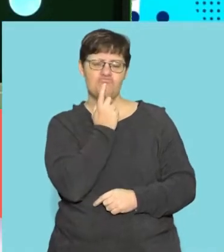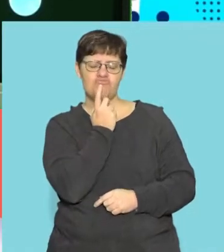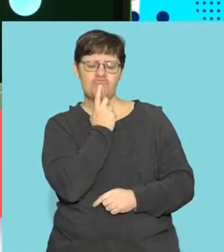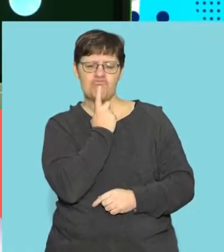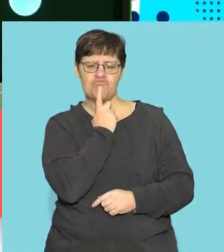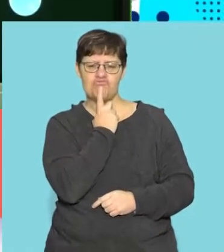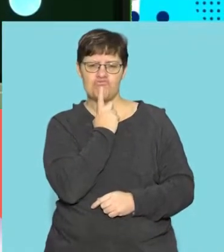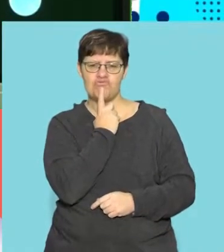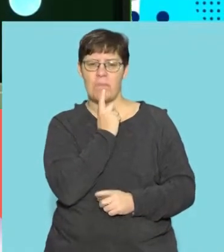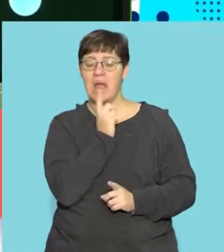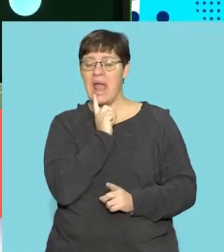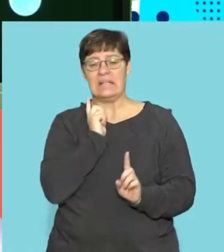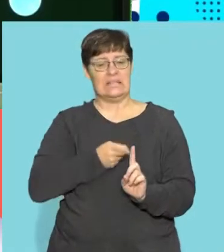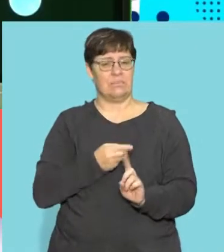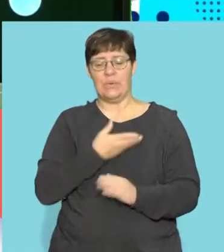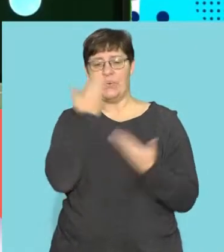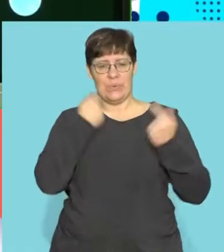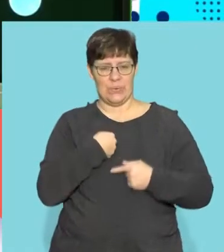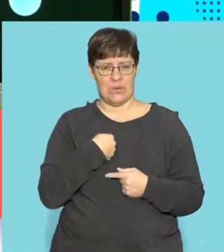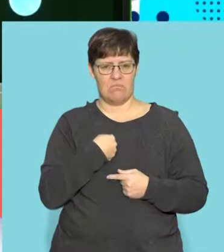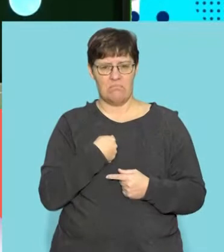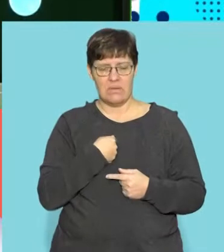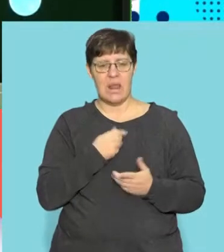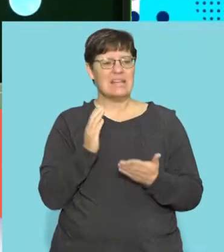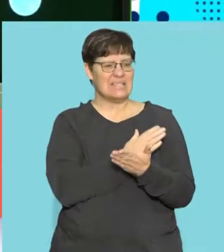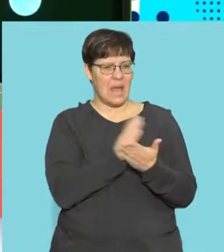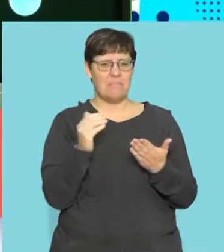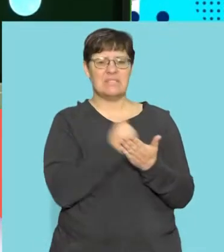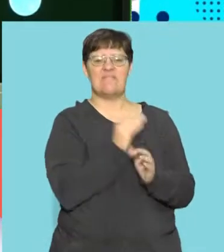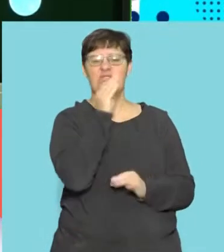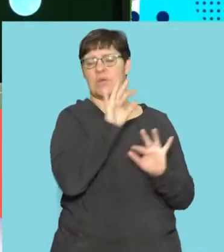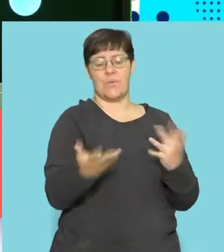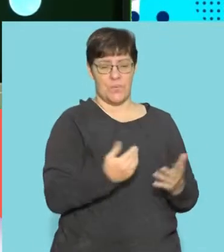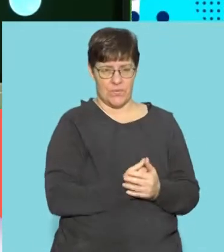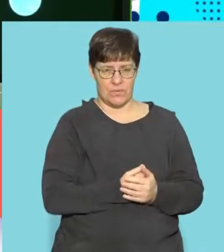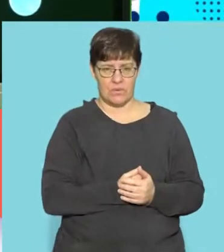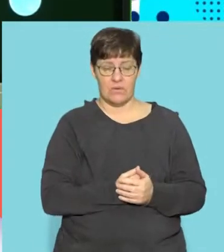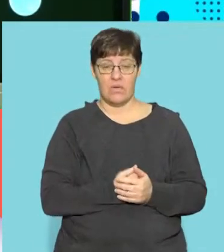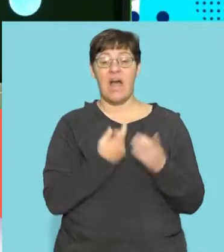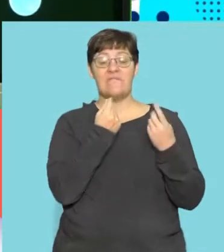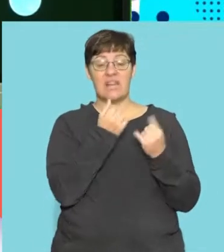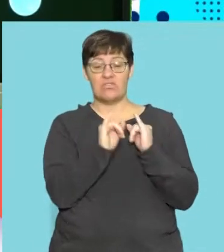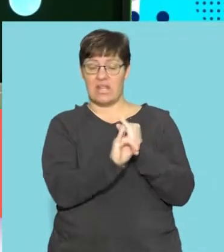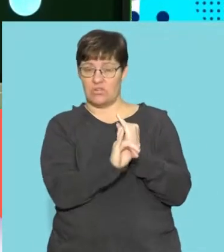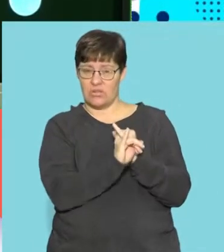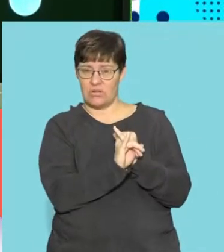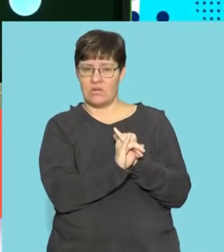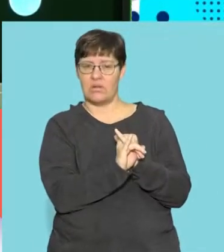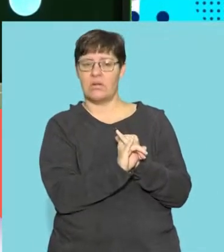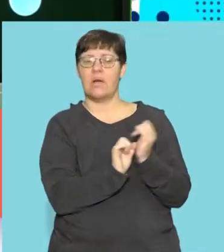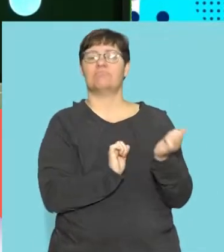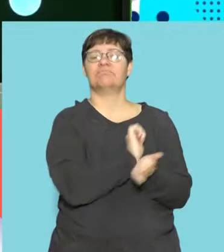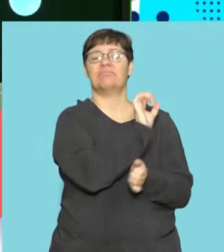I answer the question, how do some people save for the future? Financial institutions, they bind you by